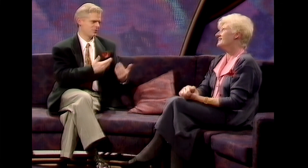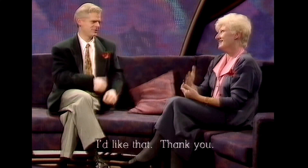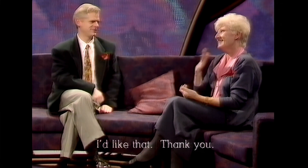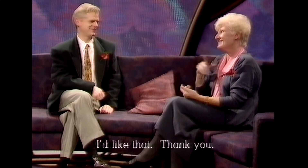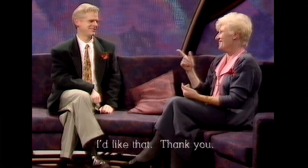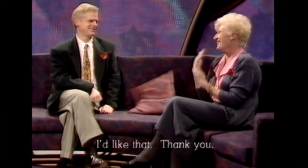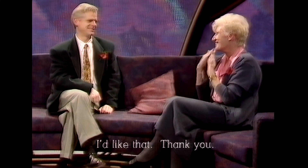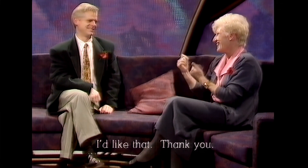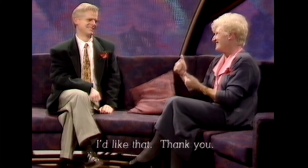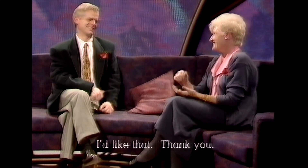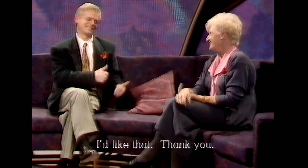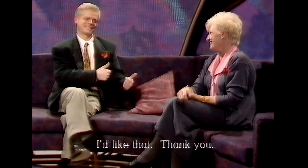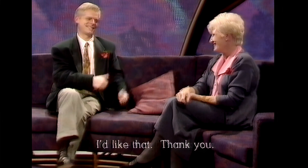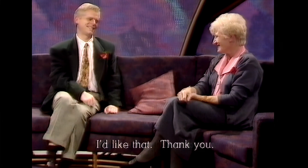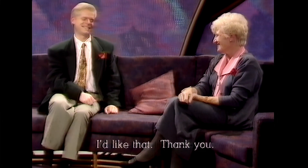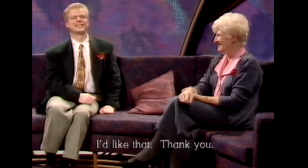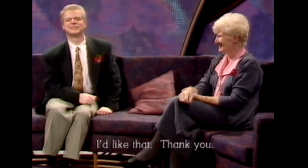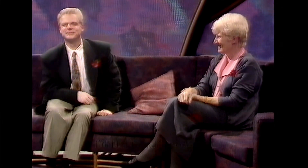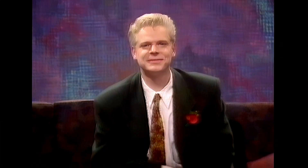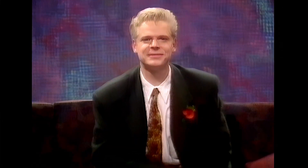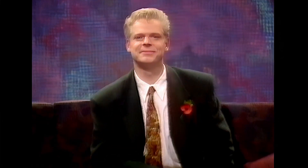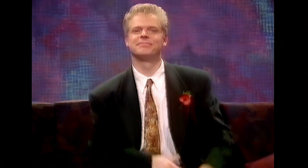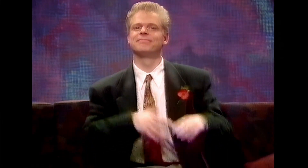reality. Thank you, Gloria. I need that. Thank you.